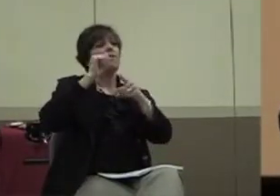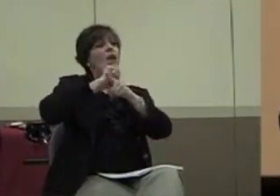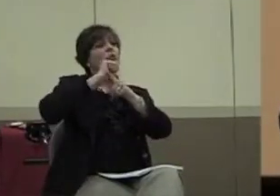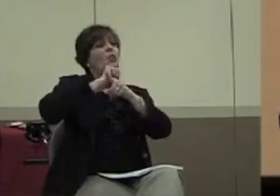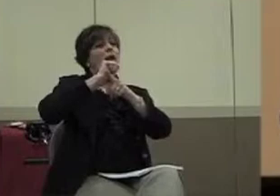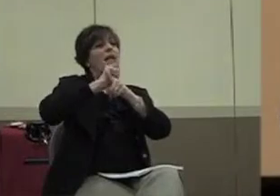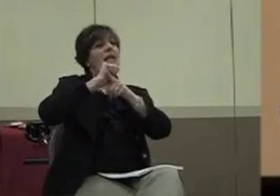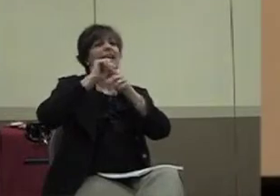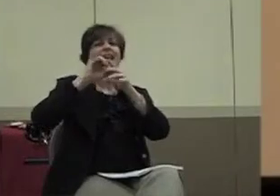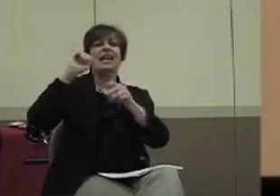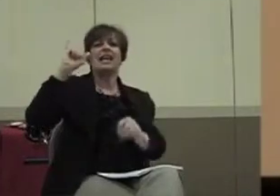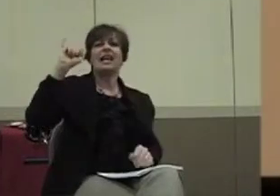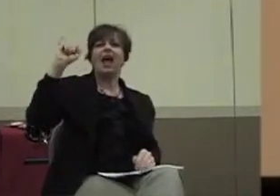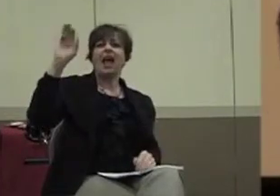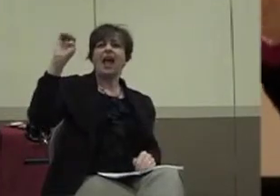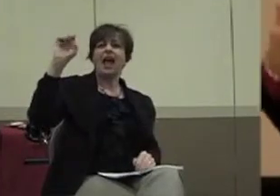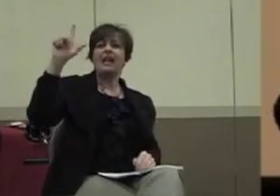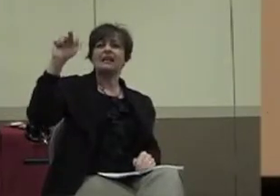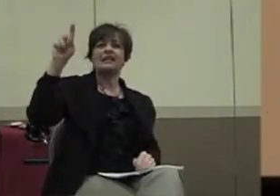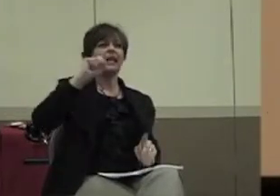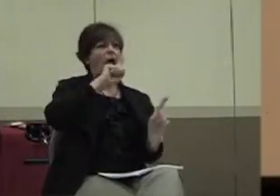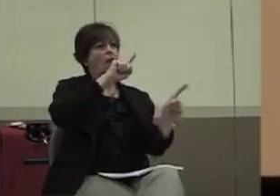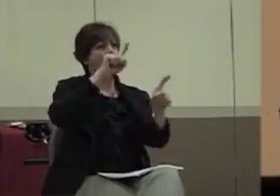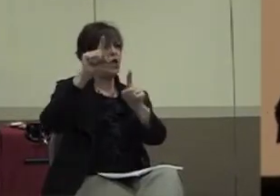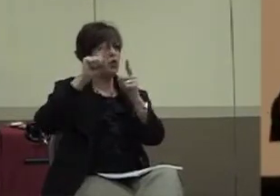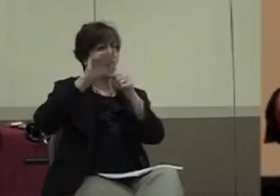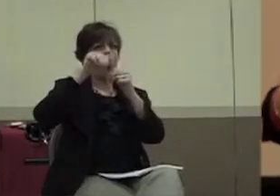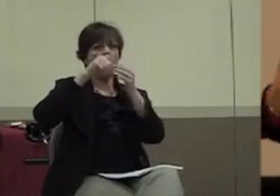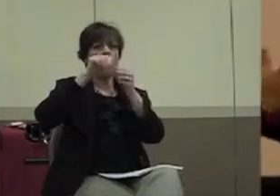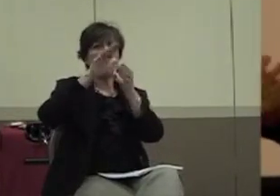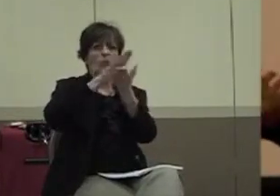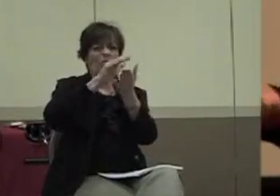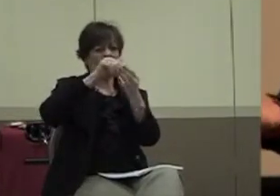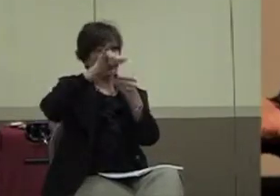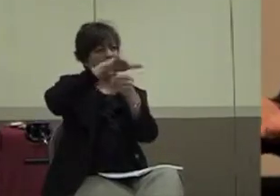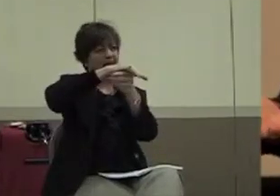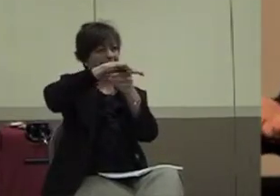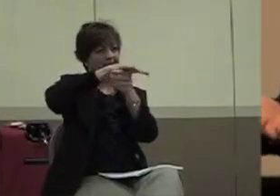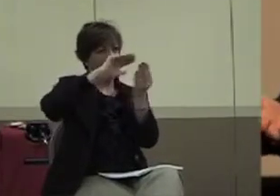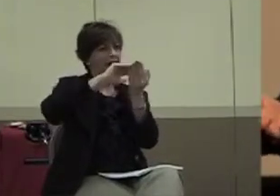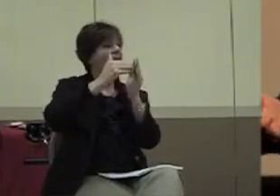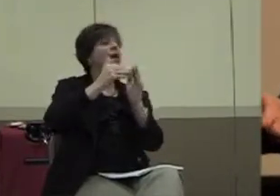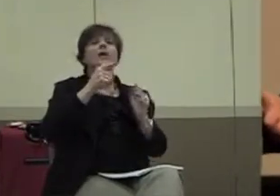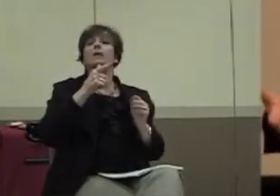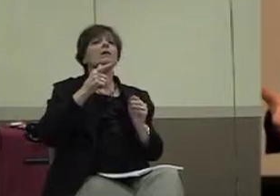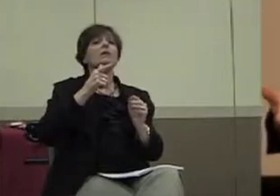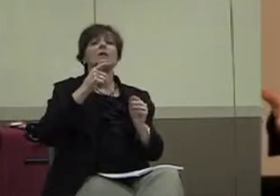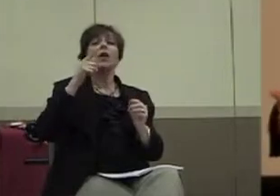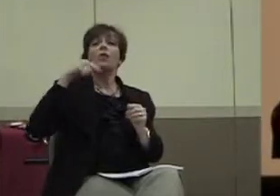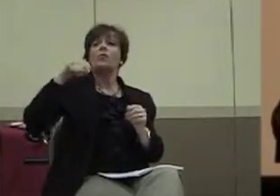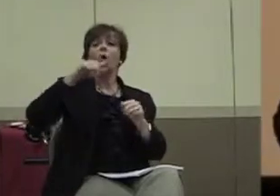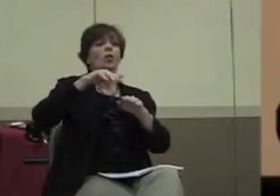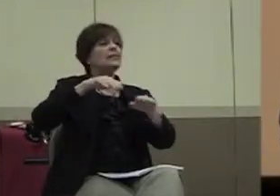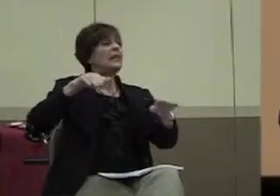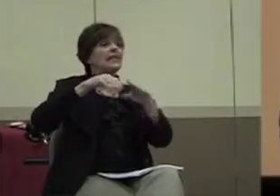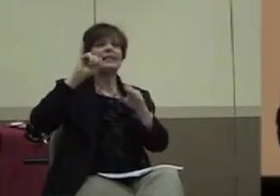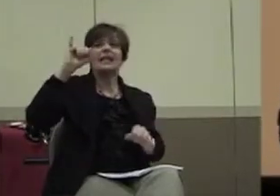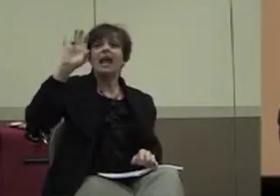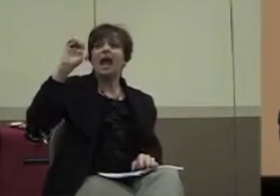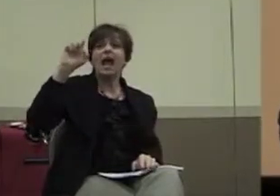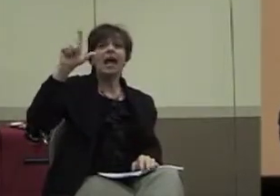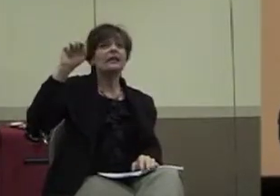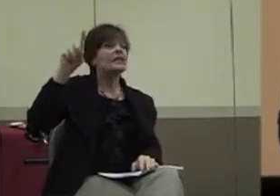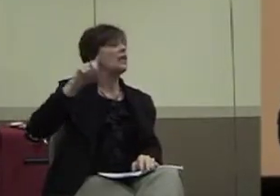Reykjavik, Iceland, and I went to all the schools in Reykjavik. And none of the kids in Iceland sit on hardwood